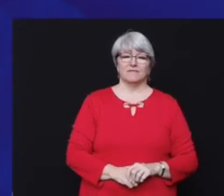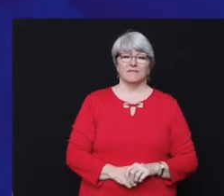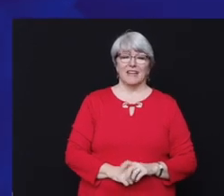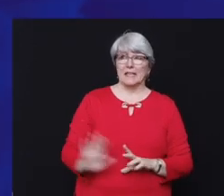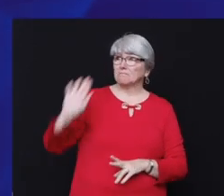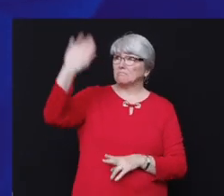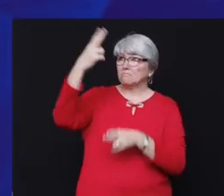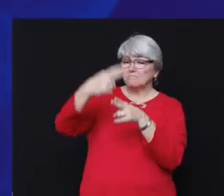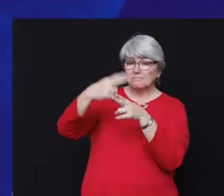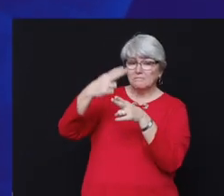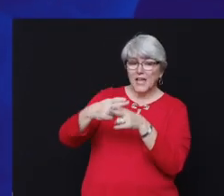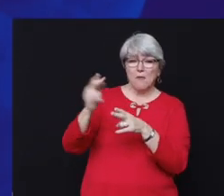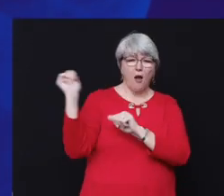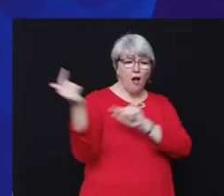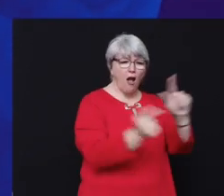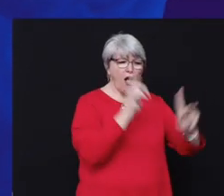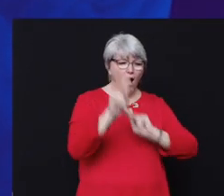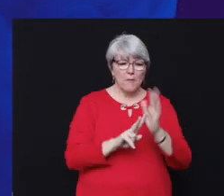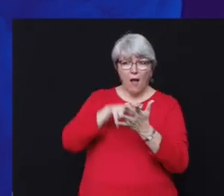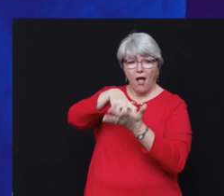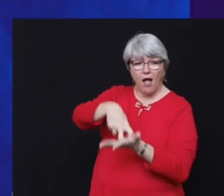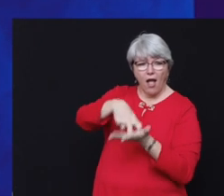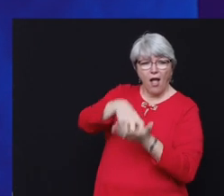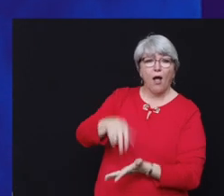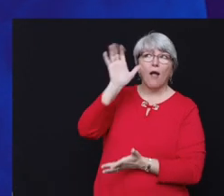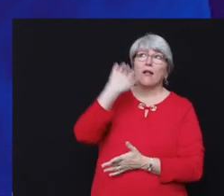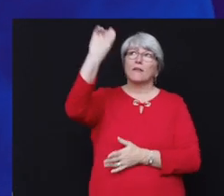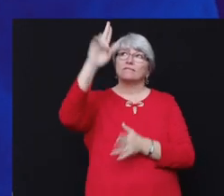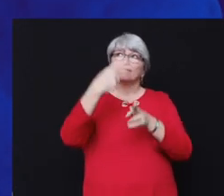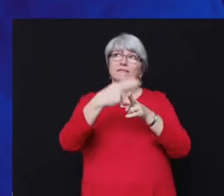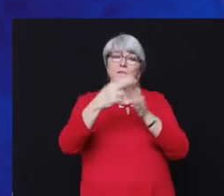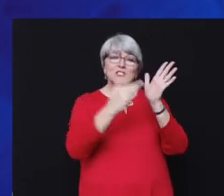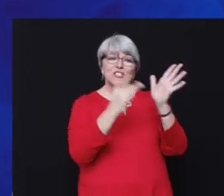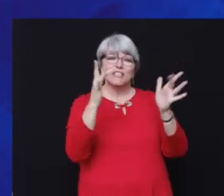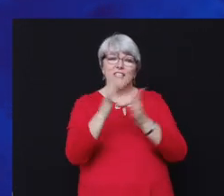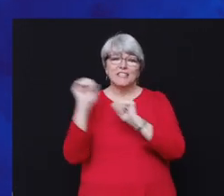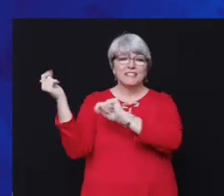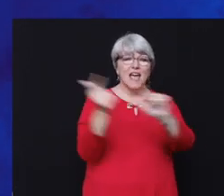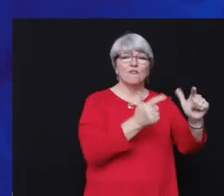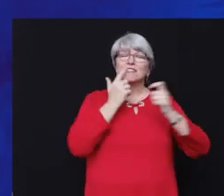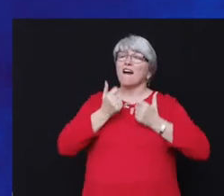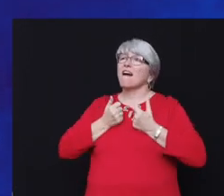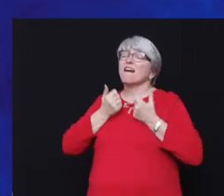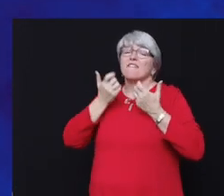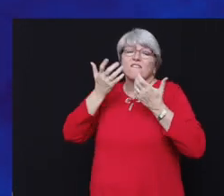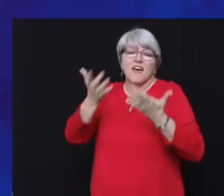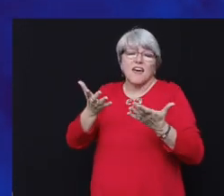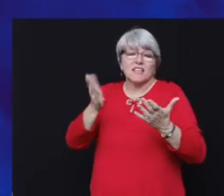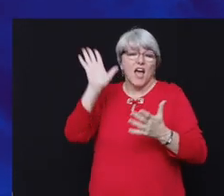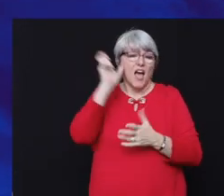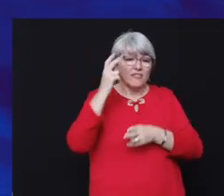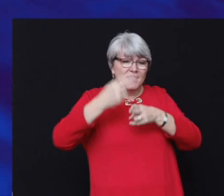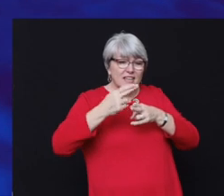At the name of Jesus, every knee shall bow. At the name of Jesus, every tongue